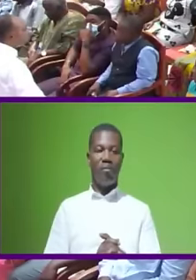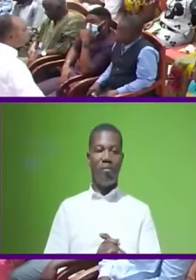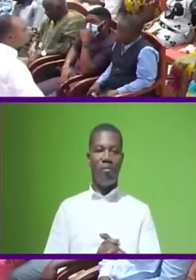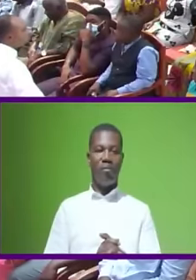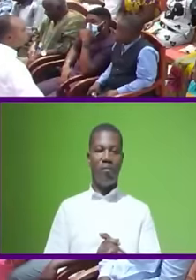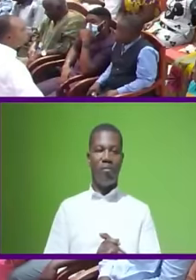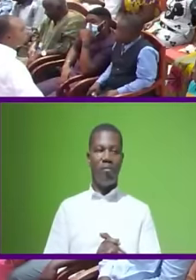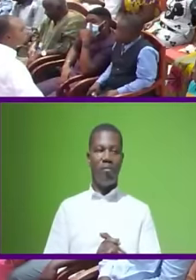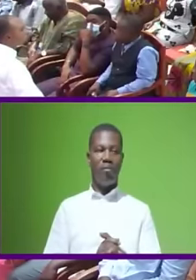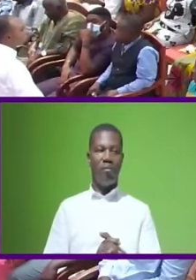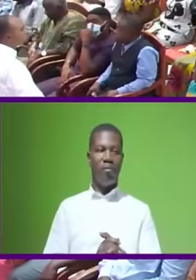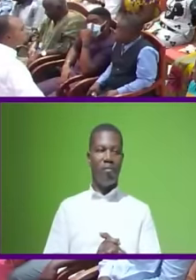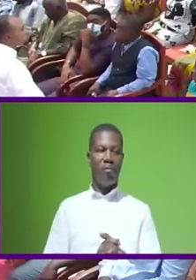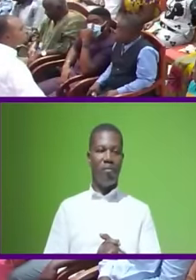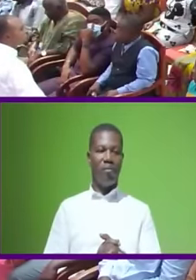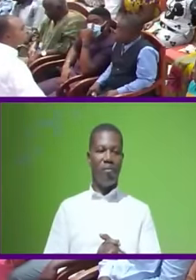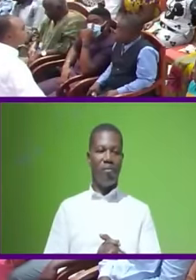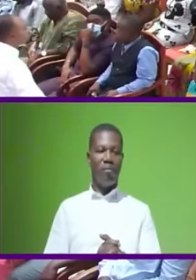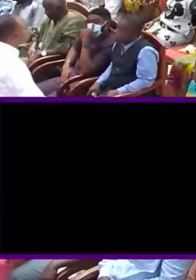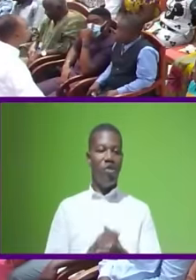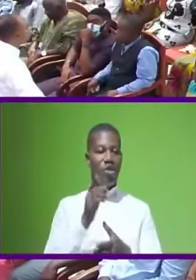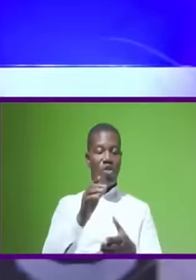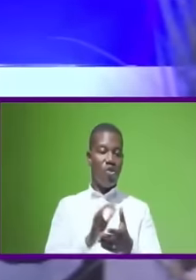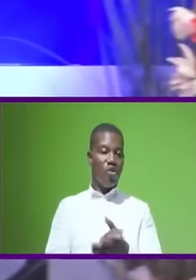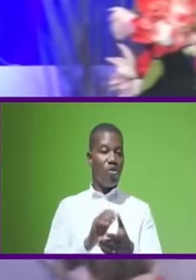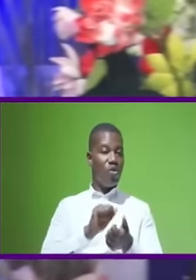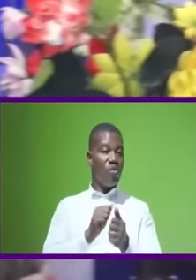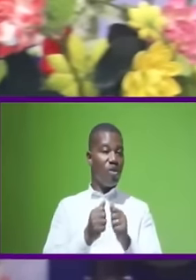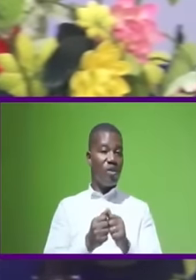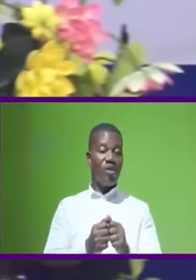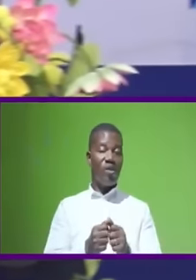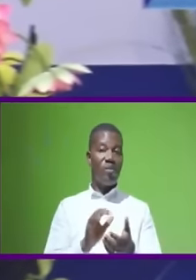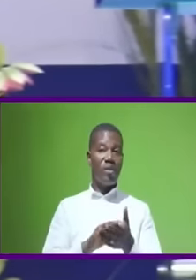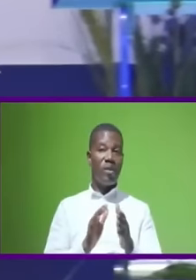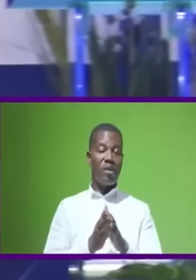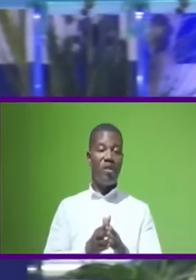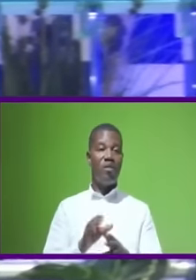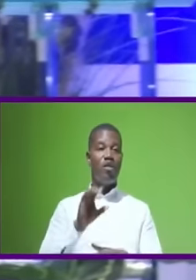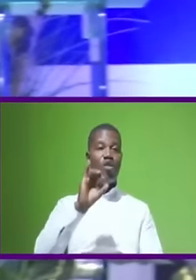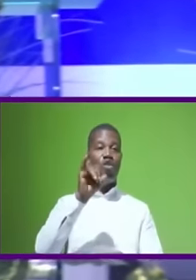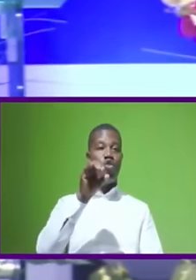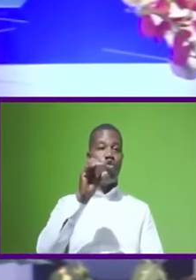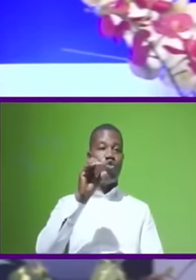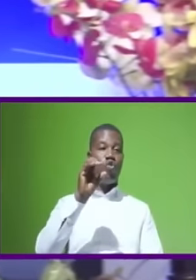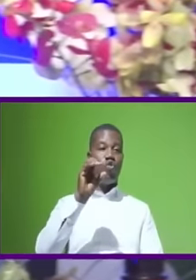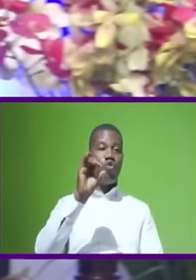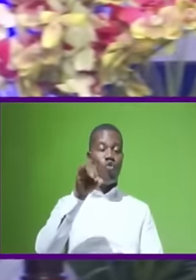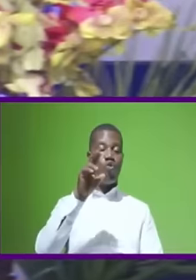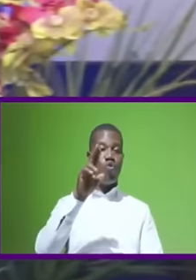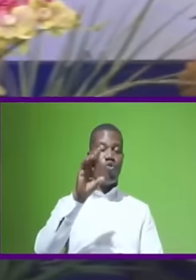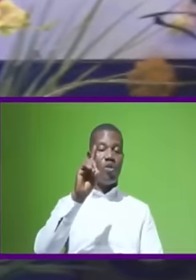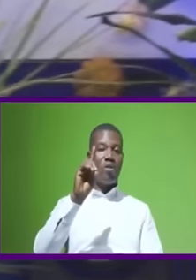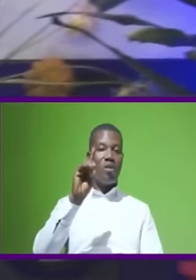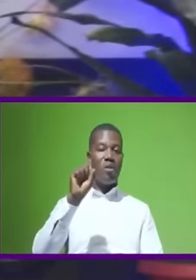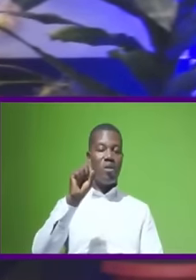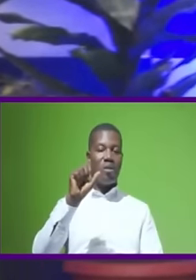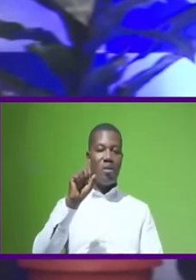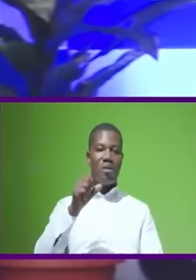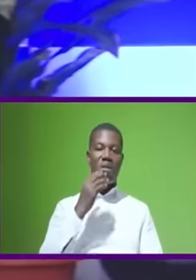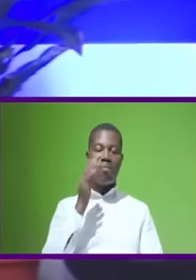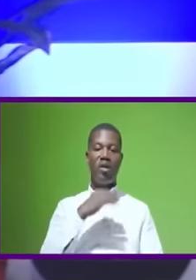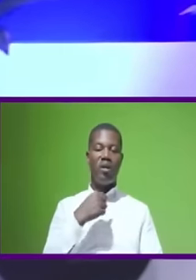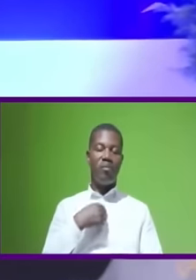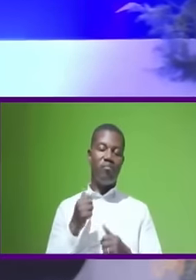am advising you. Why are you Judas and you come upon in a moody? Making yourself as a Judas. You didn't cheat in